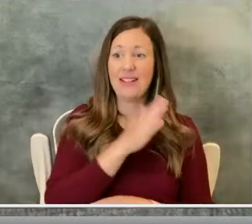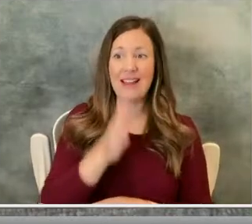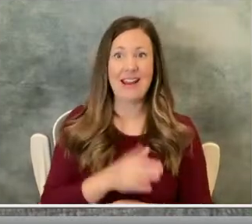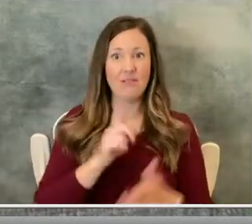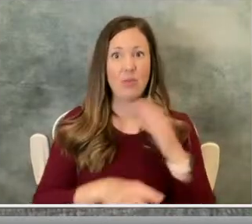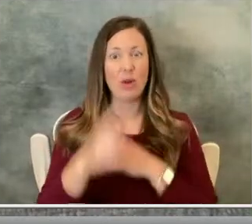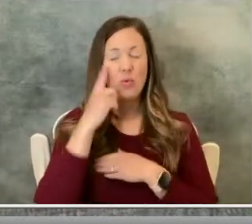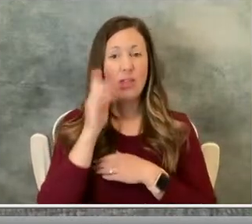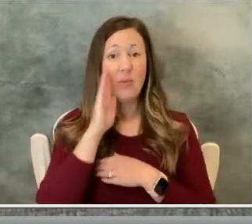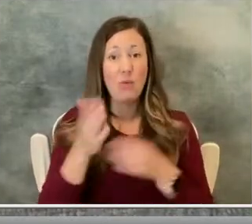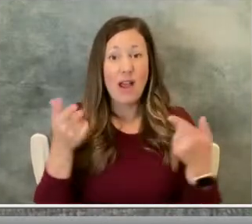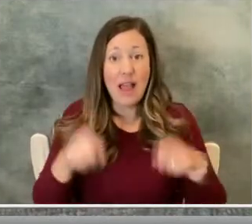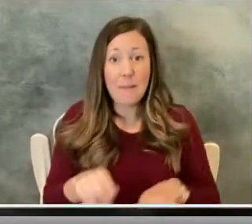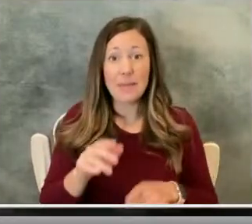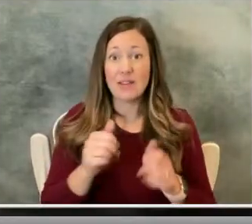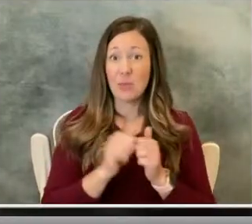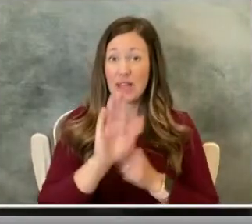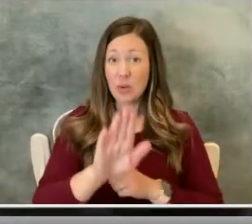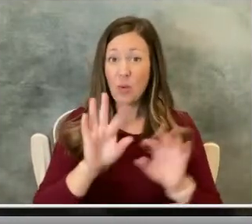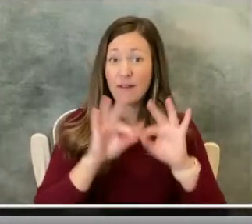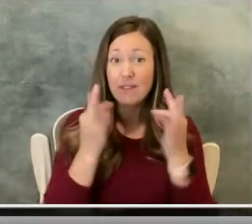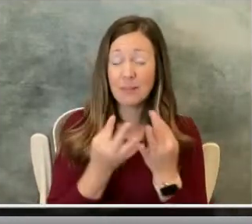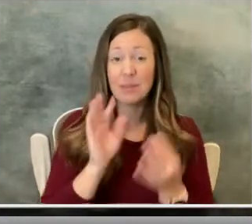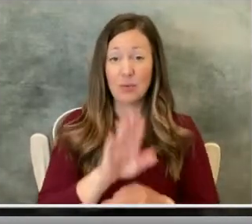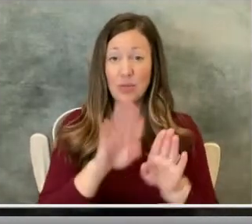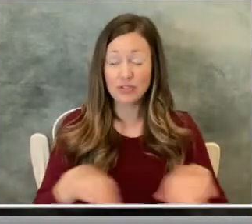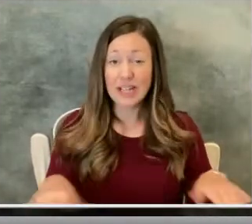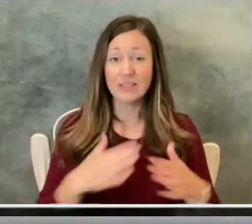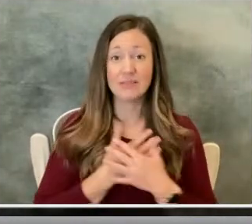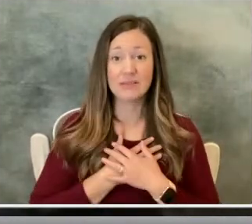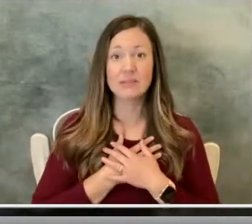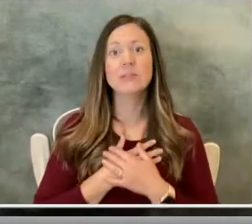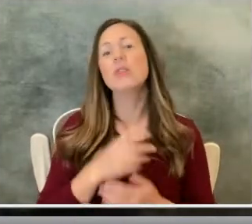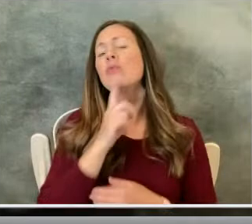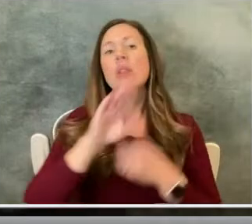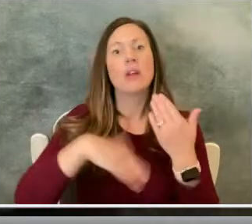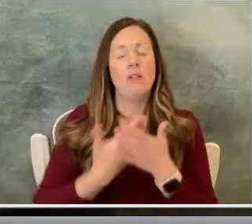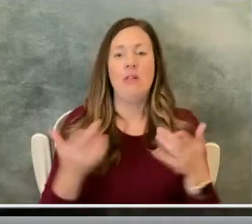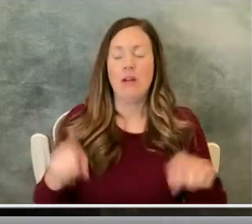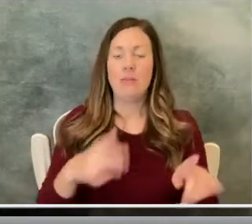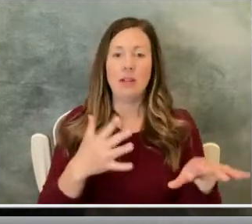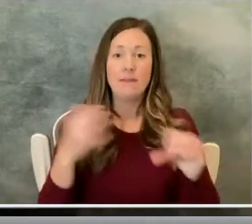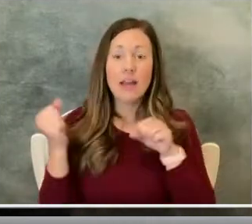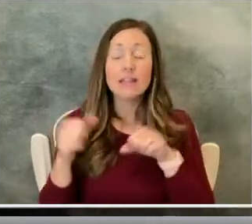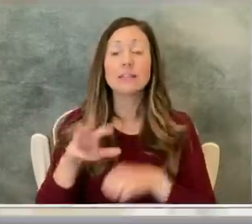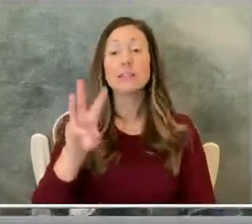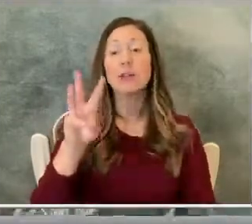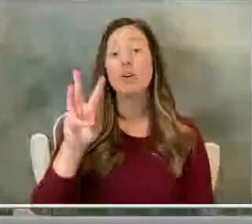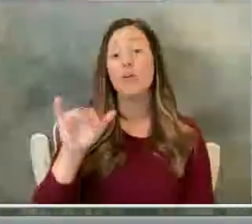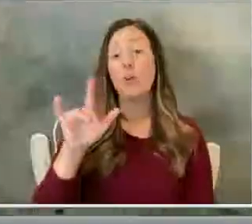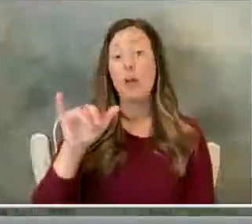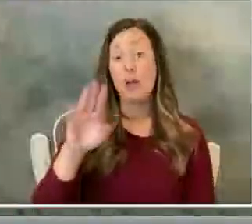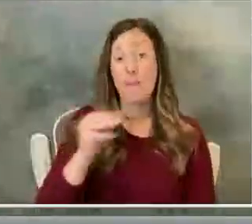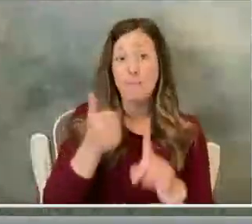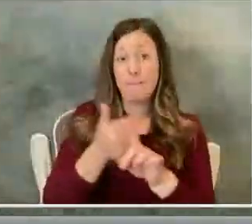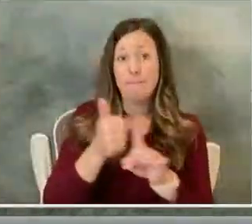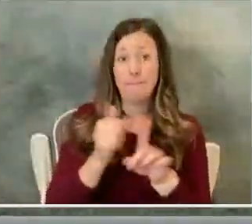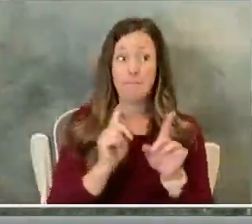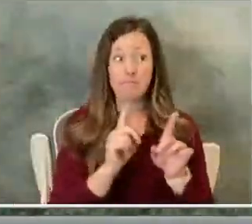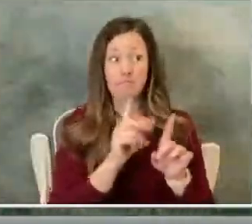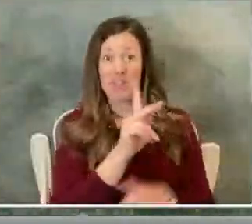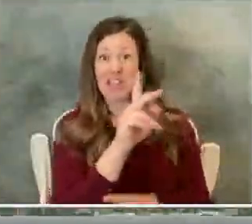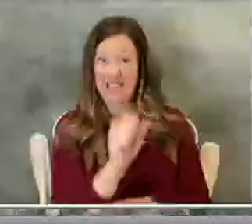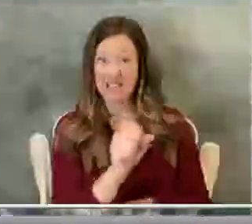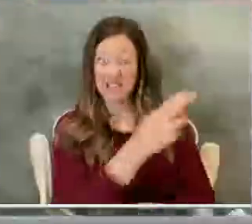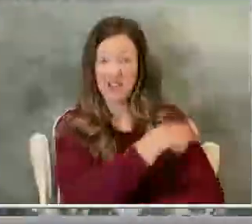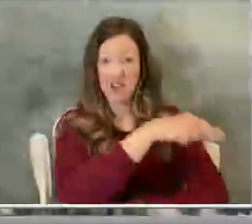to your child or your family. It was all happening fast. William was admitted to a Manhattan hospital on Monday, transferred to the